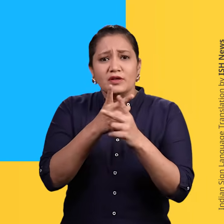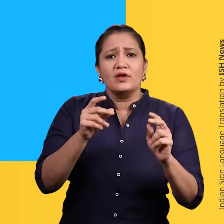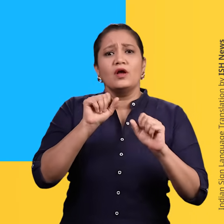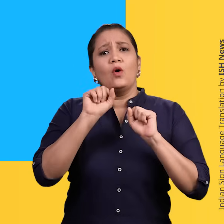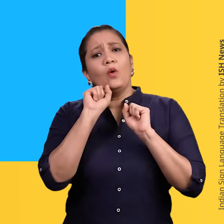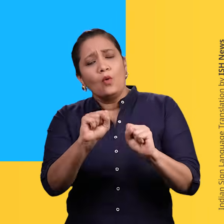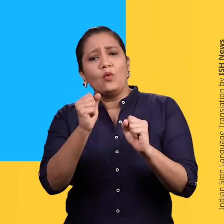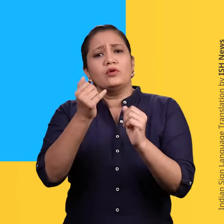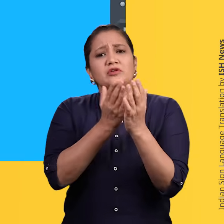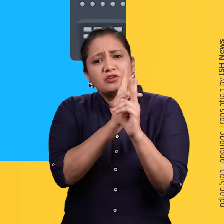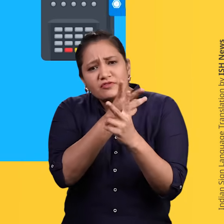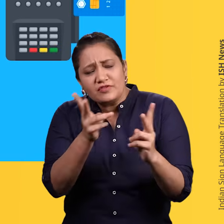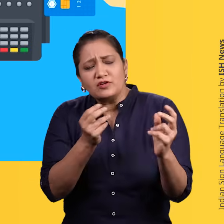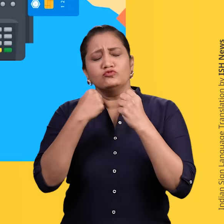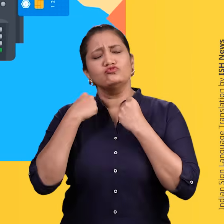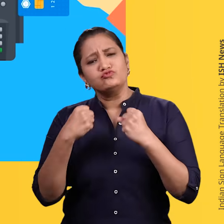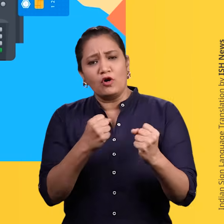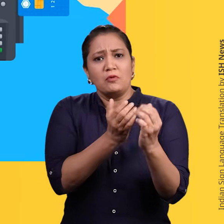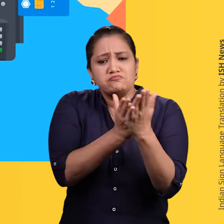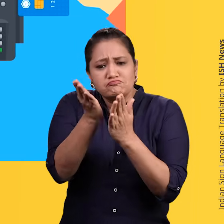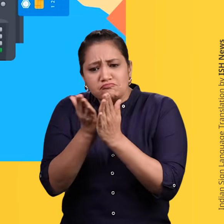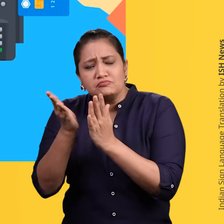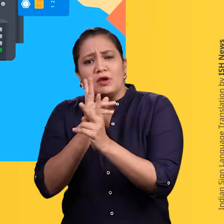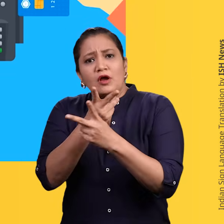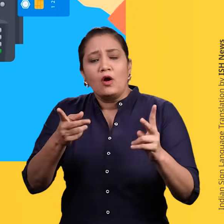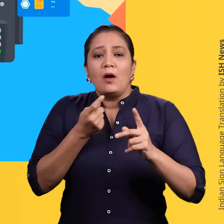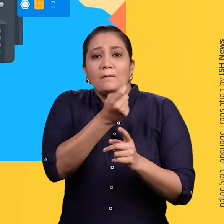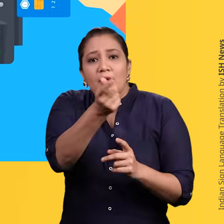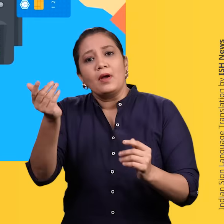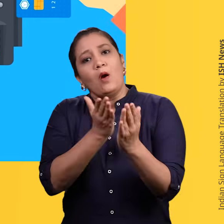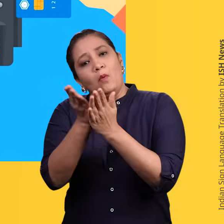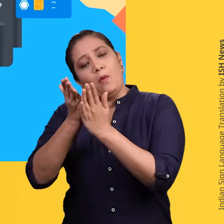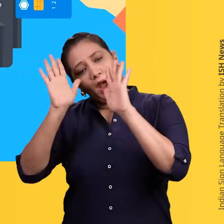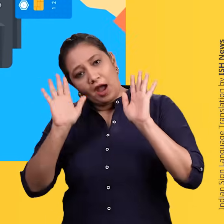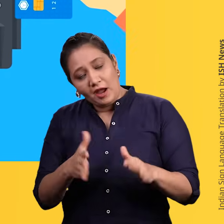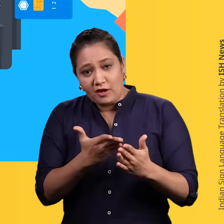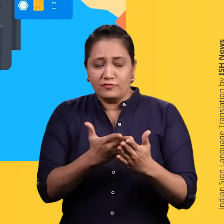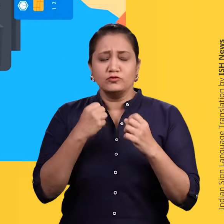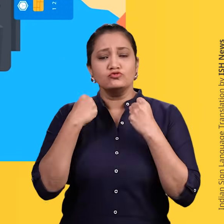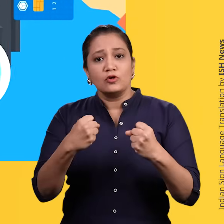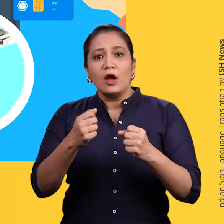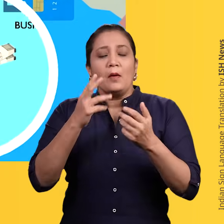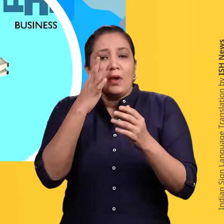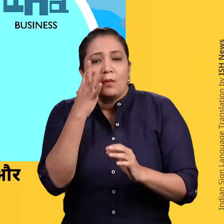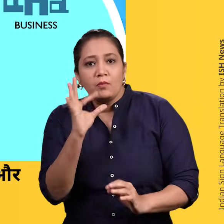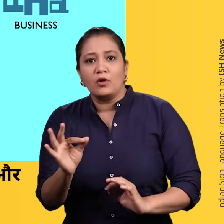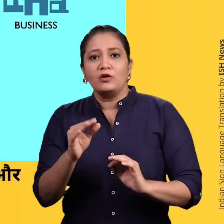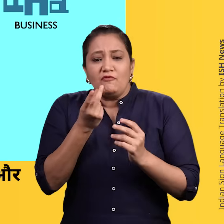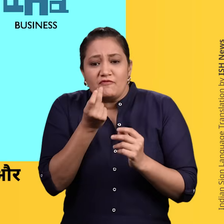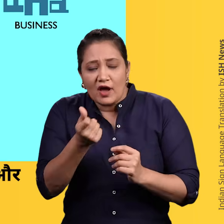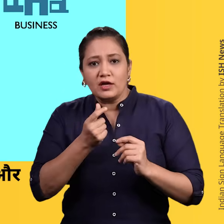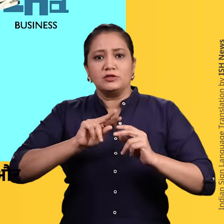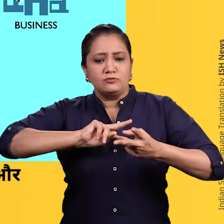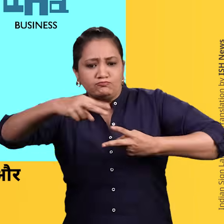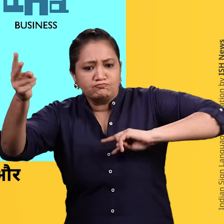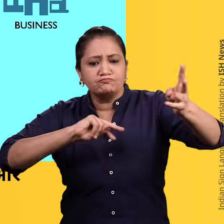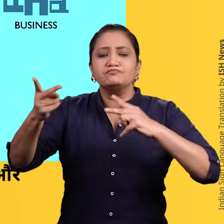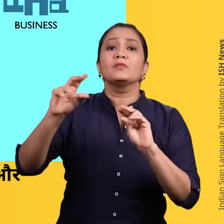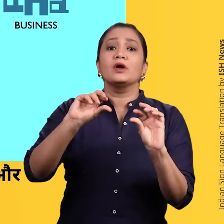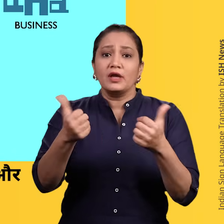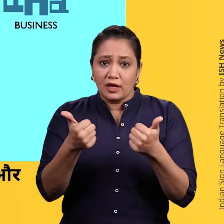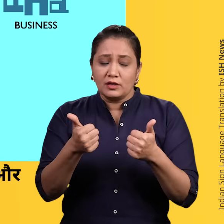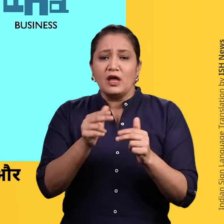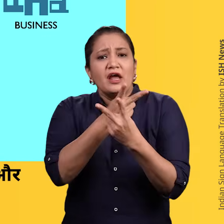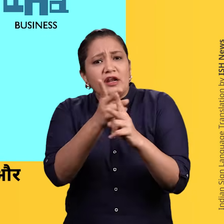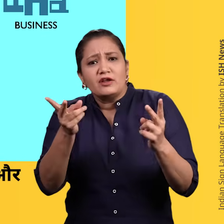financial system, has developed and established strong payment and settlement systems to ensure efficient and